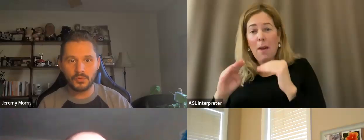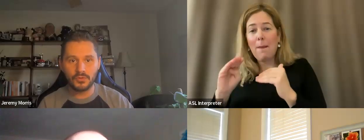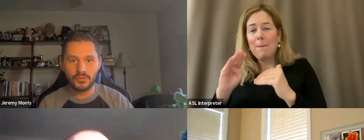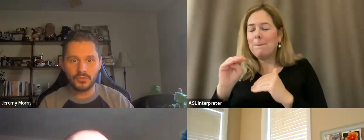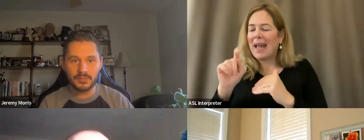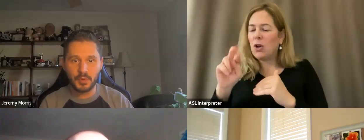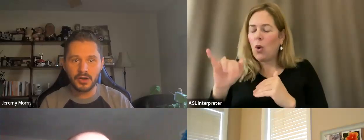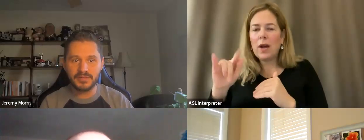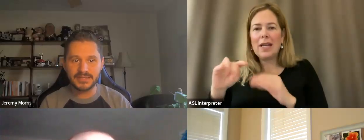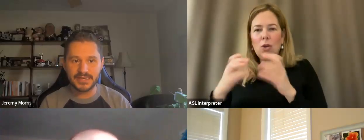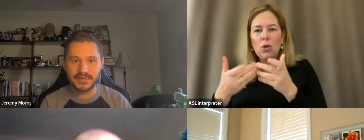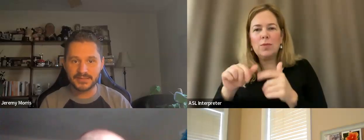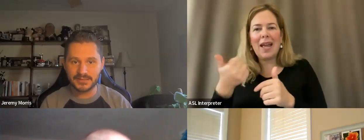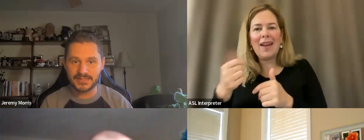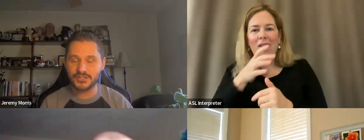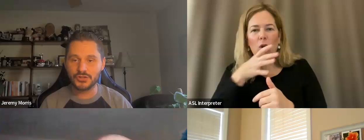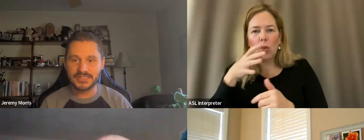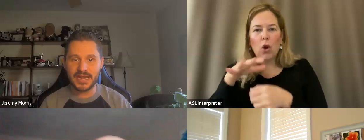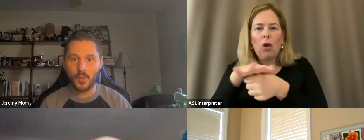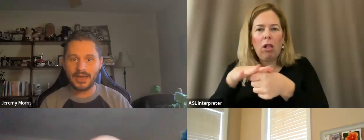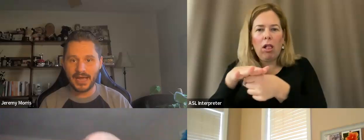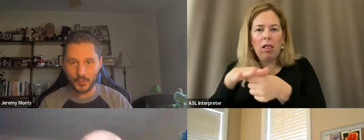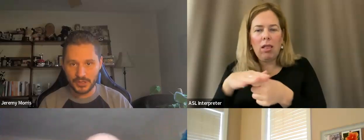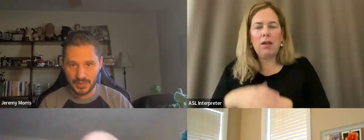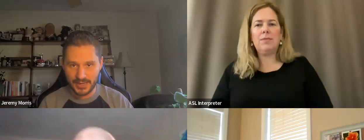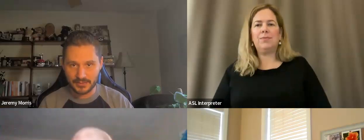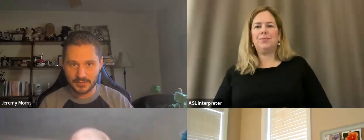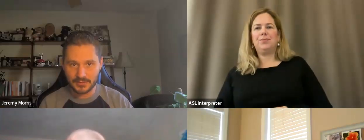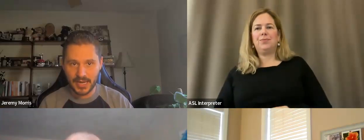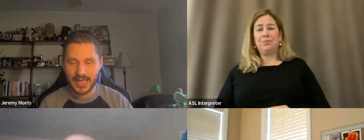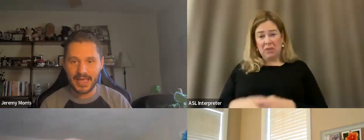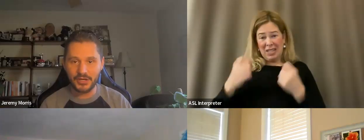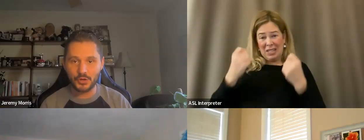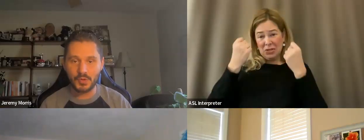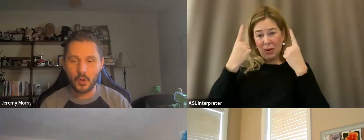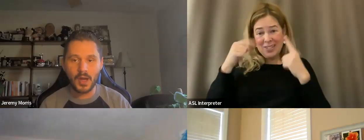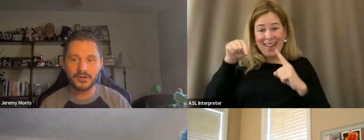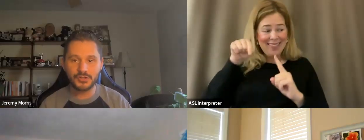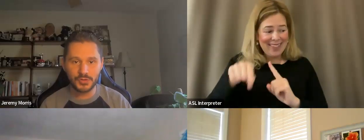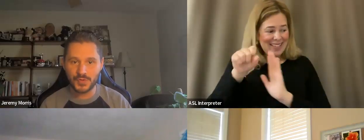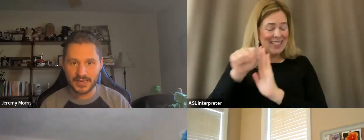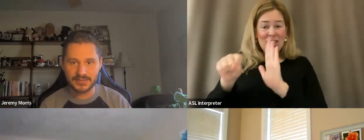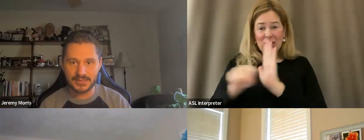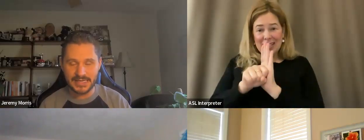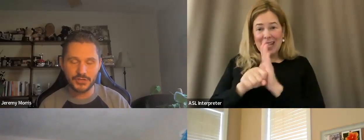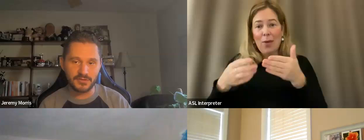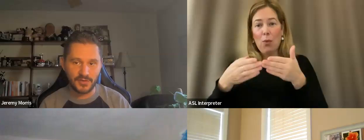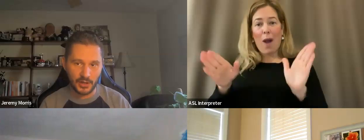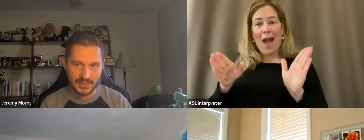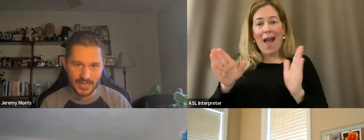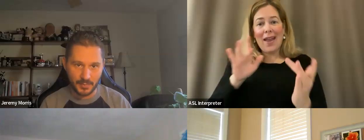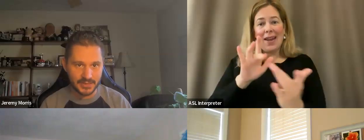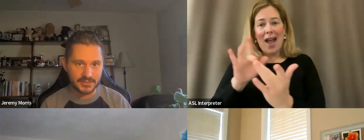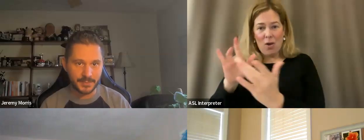So part of this is your statewide outreach plan, and you're required to address each